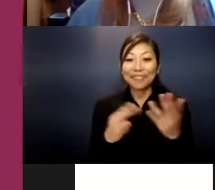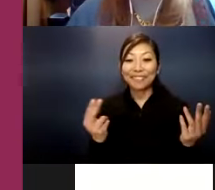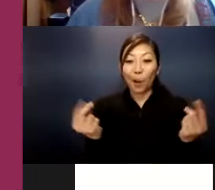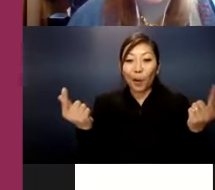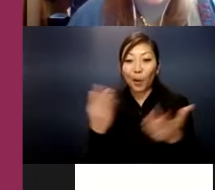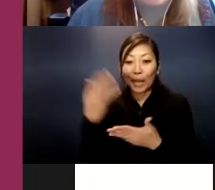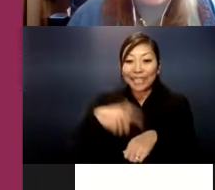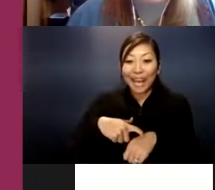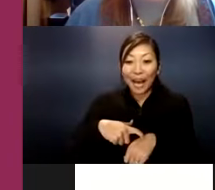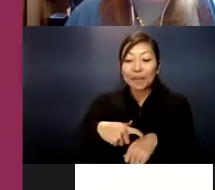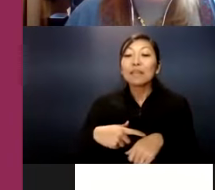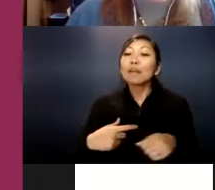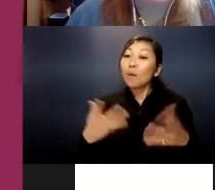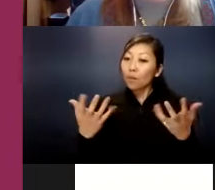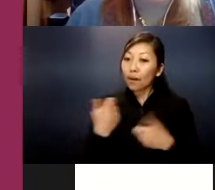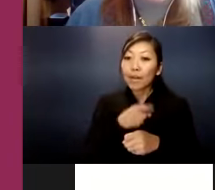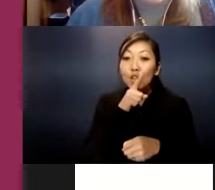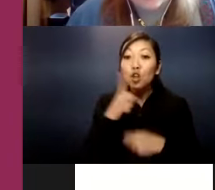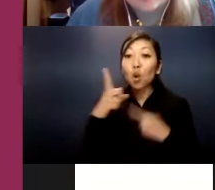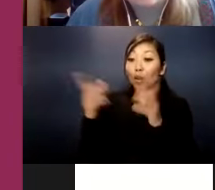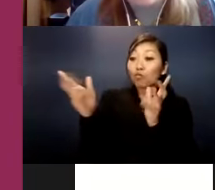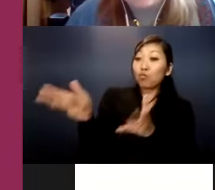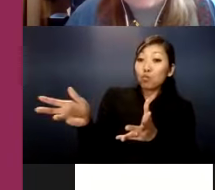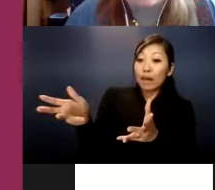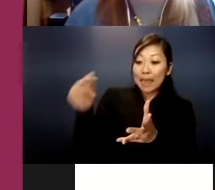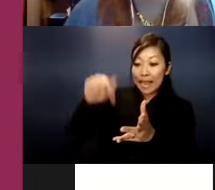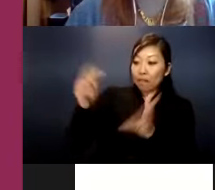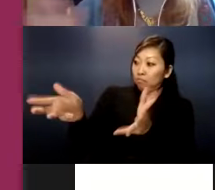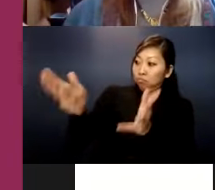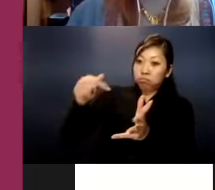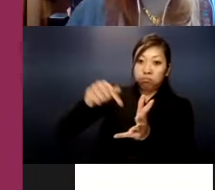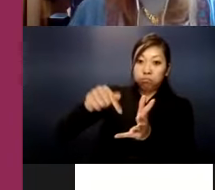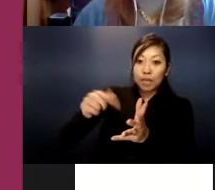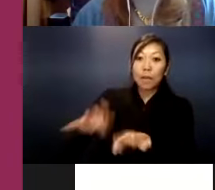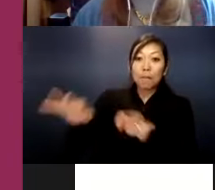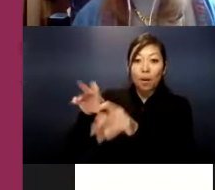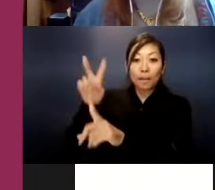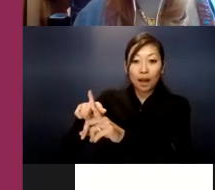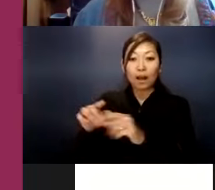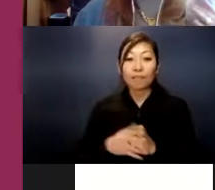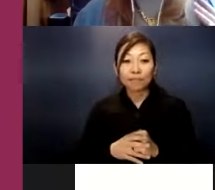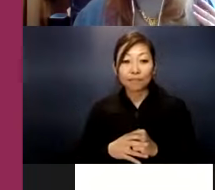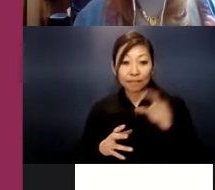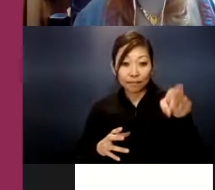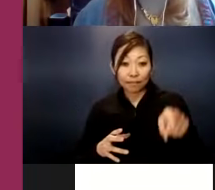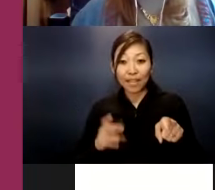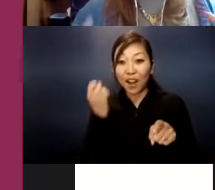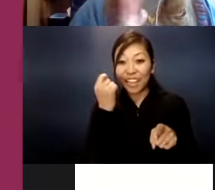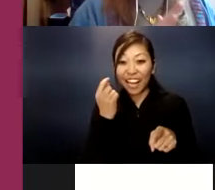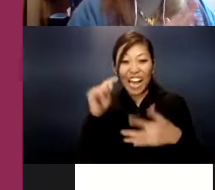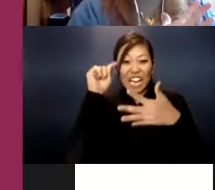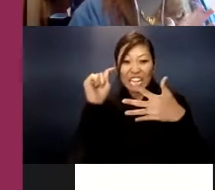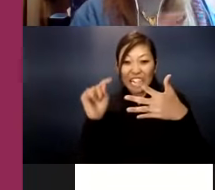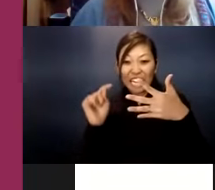you're providing is relevant. And then again, pro tip, do not try to cover all of this stuff at once. These